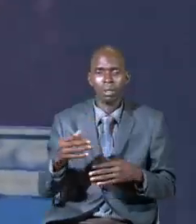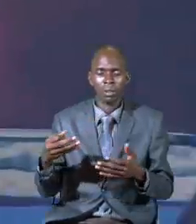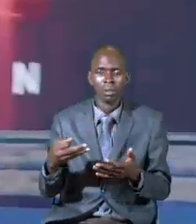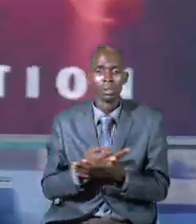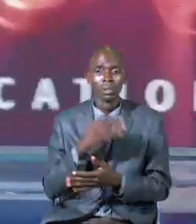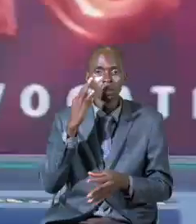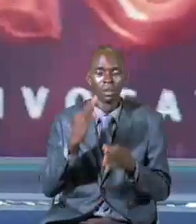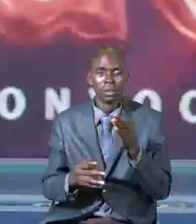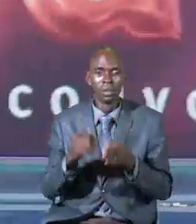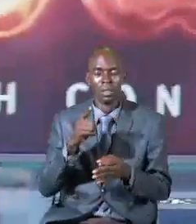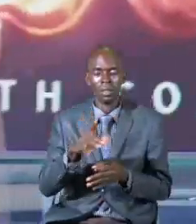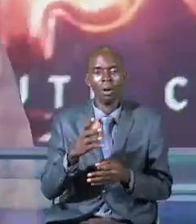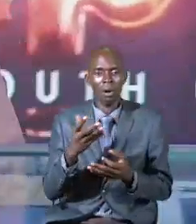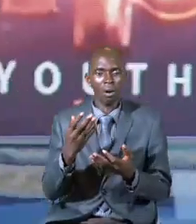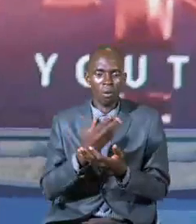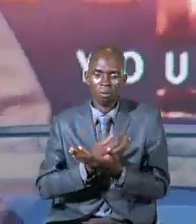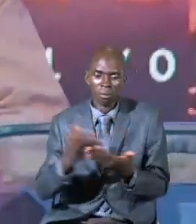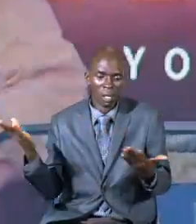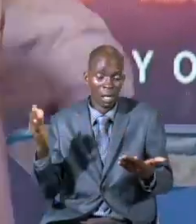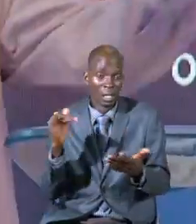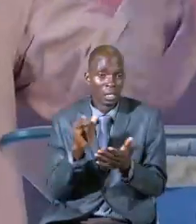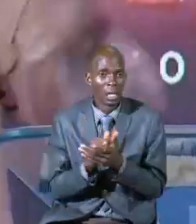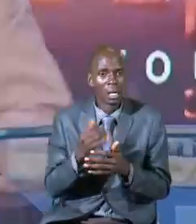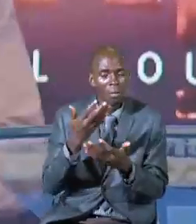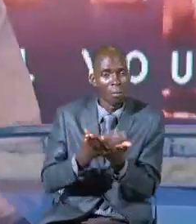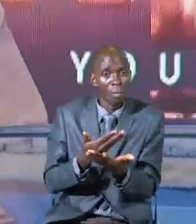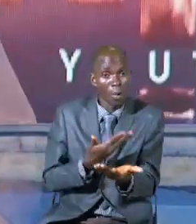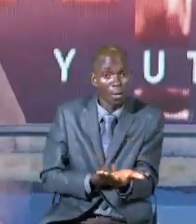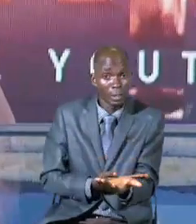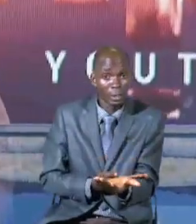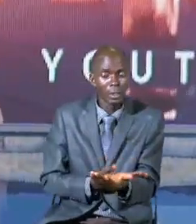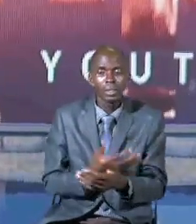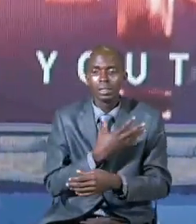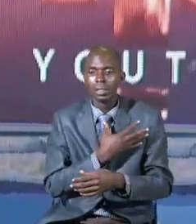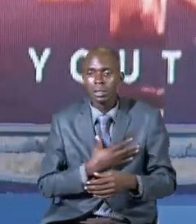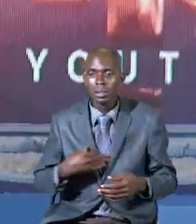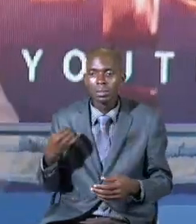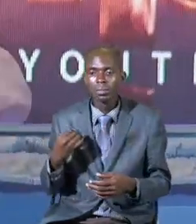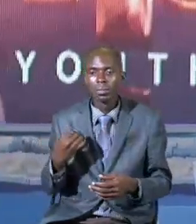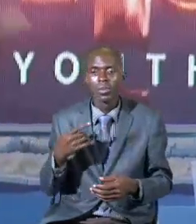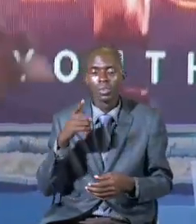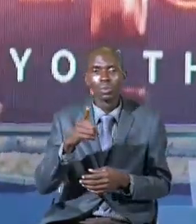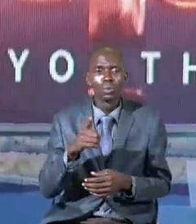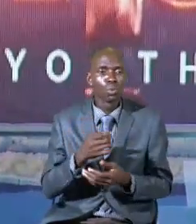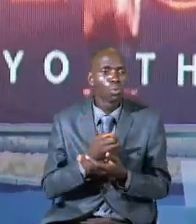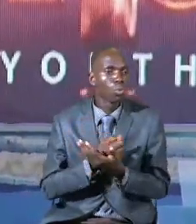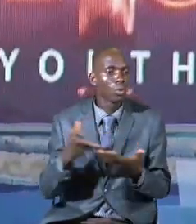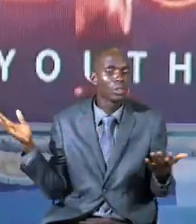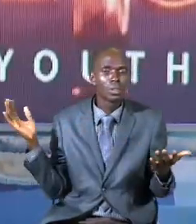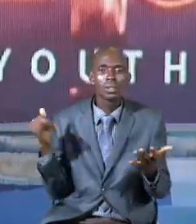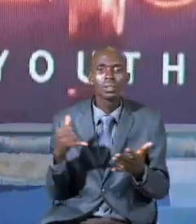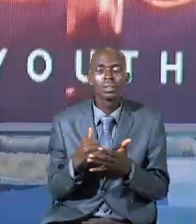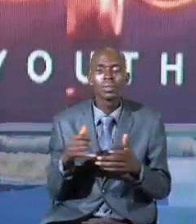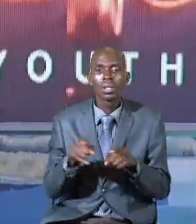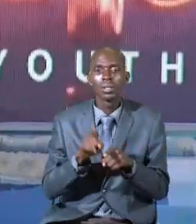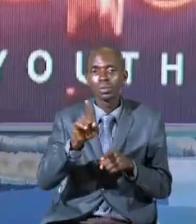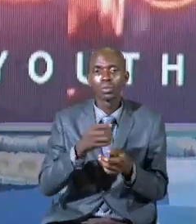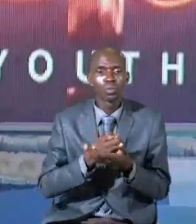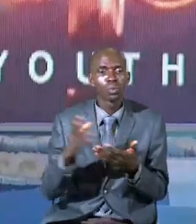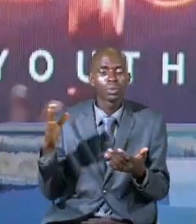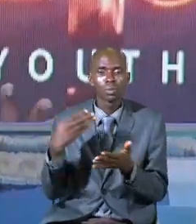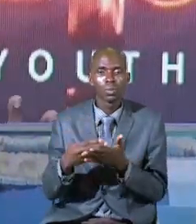that money and then you squander it, like you squander money, you squander time, you squander your